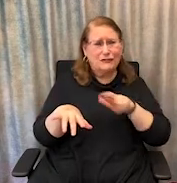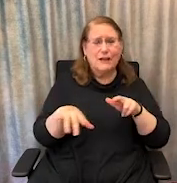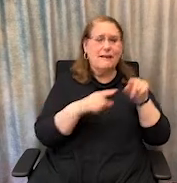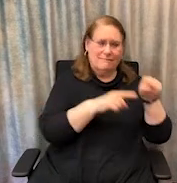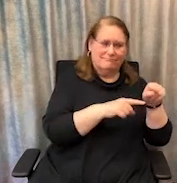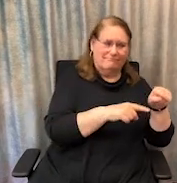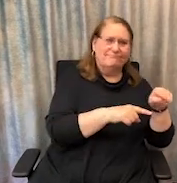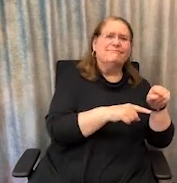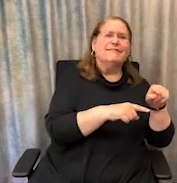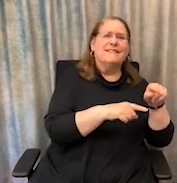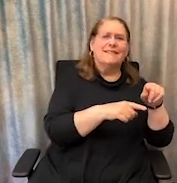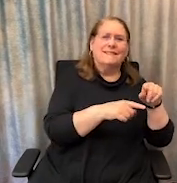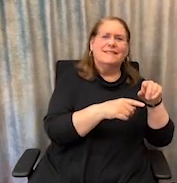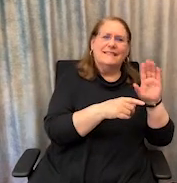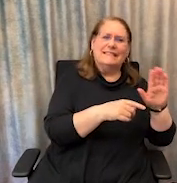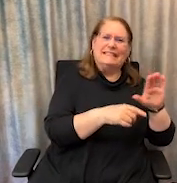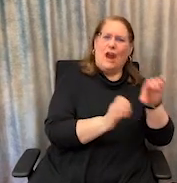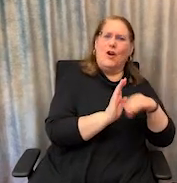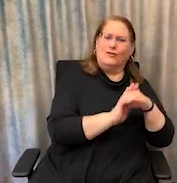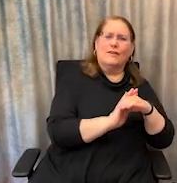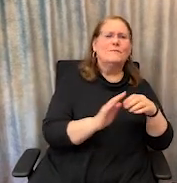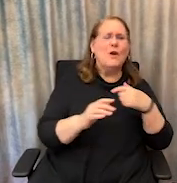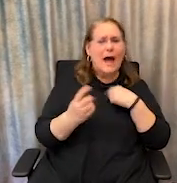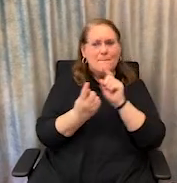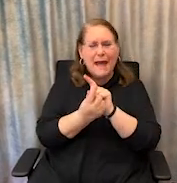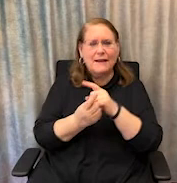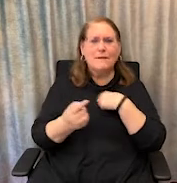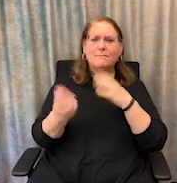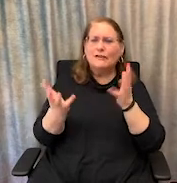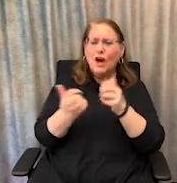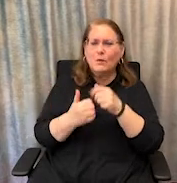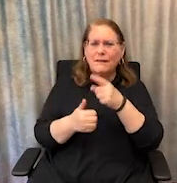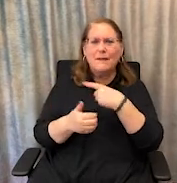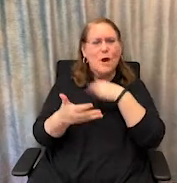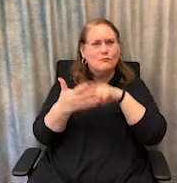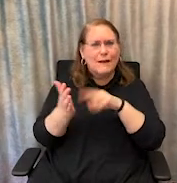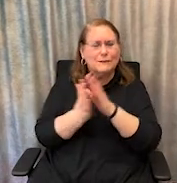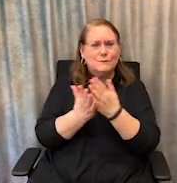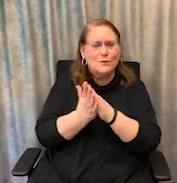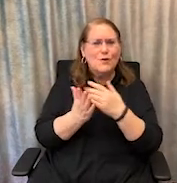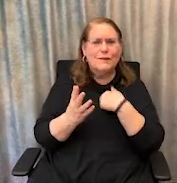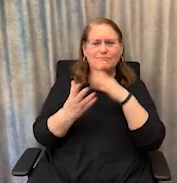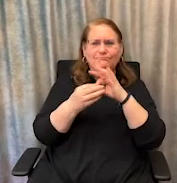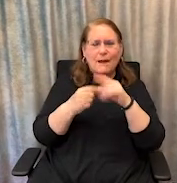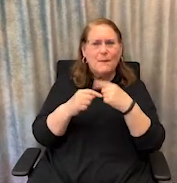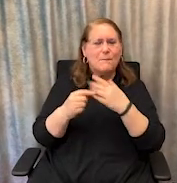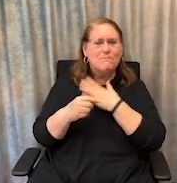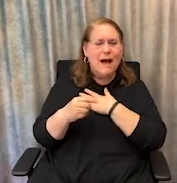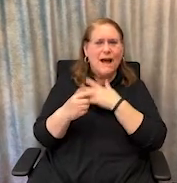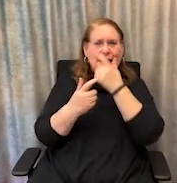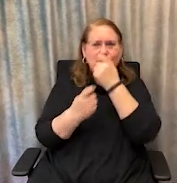his book and I talked to Arye. I met him personally and told him about my interest. And I thought it